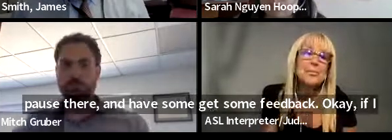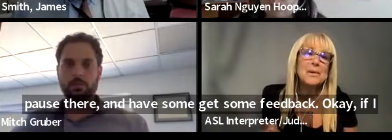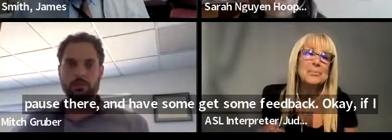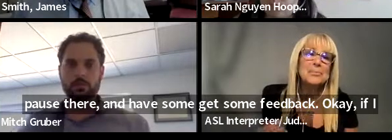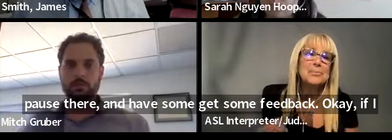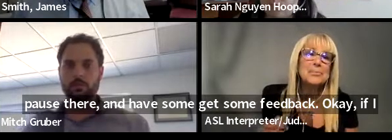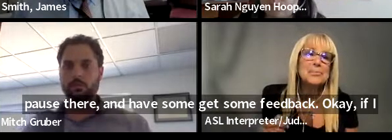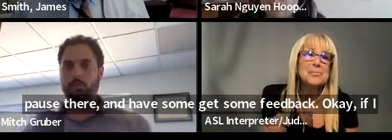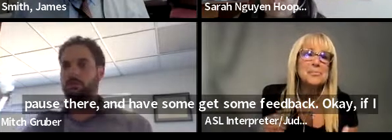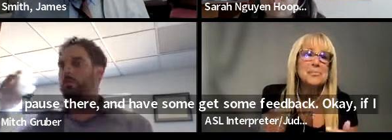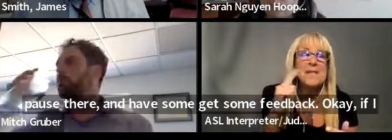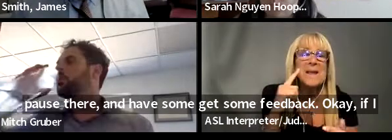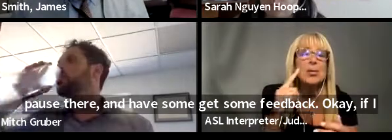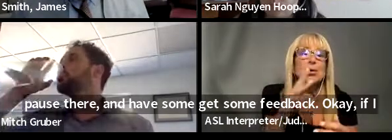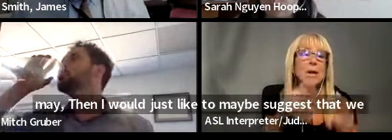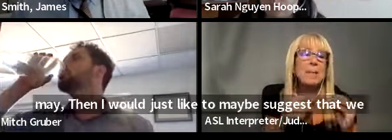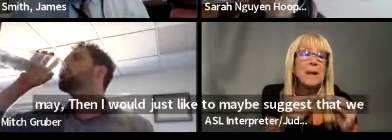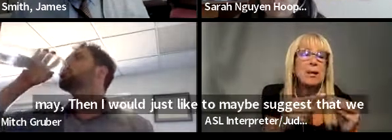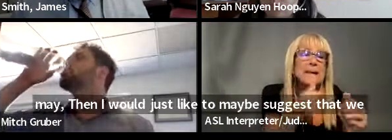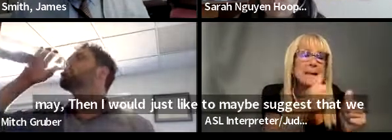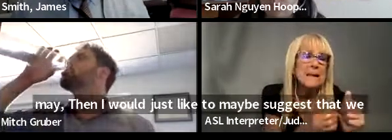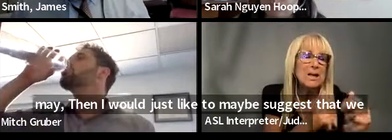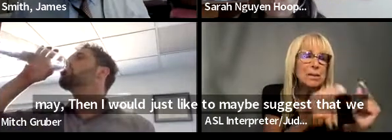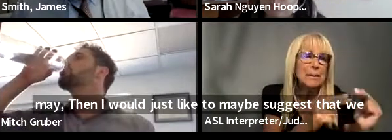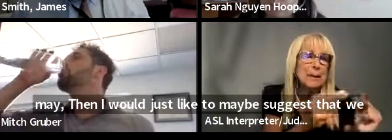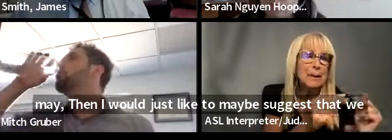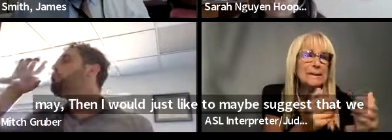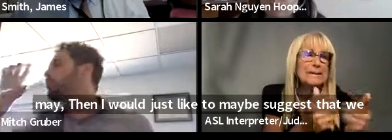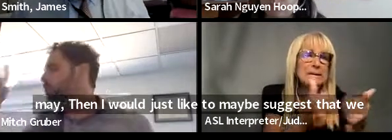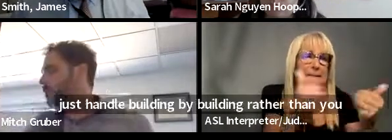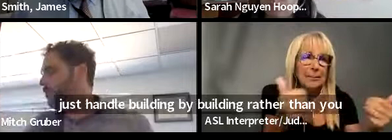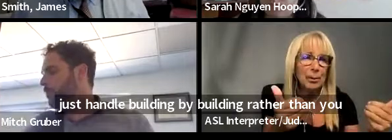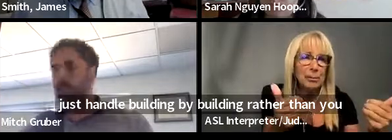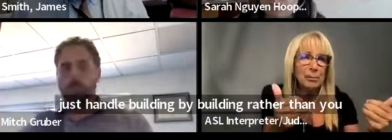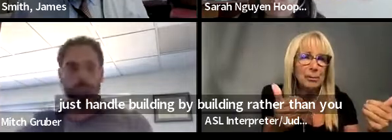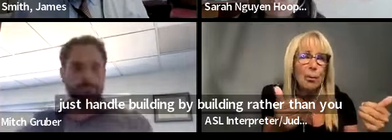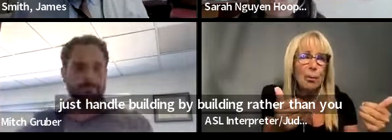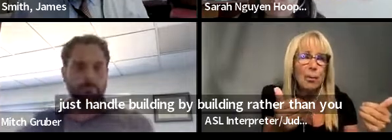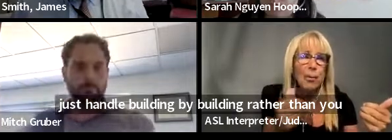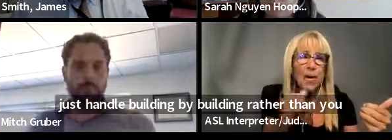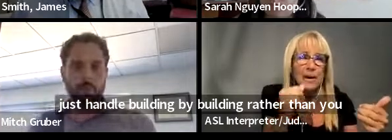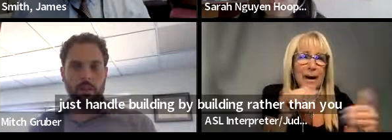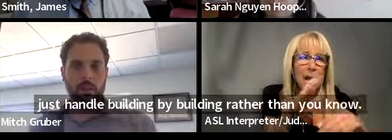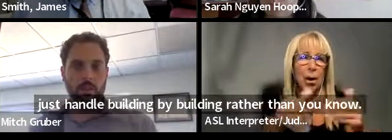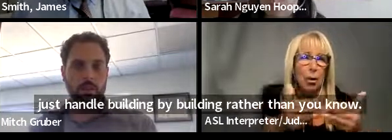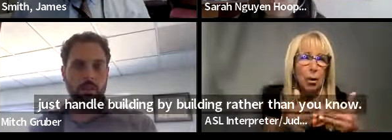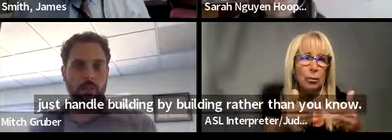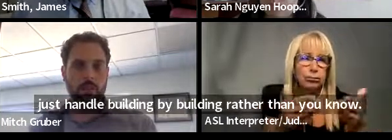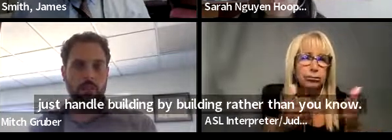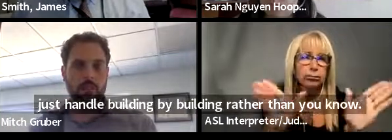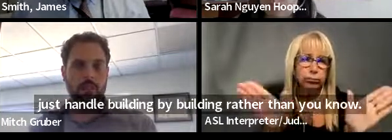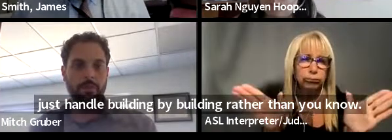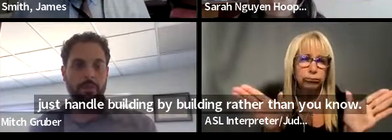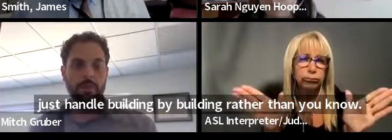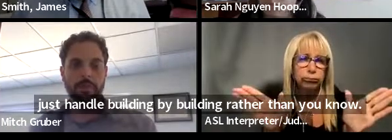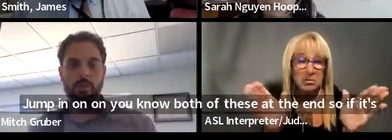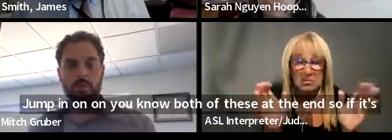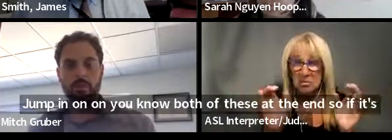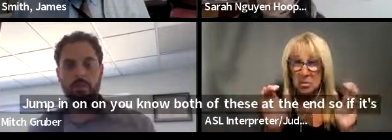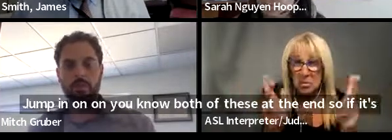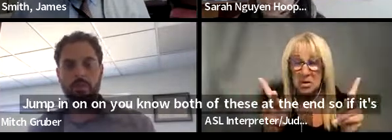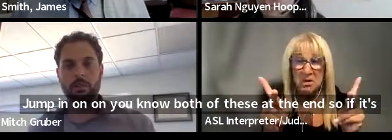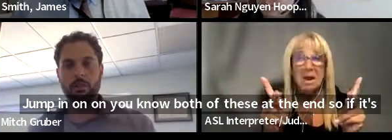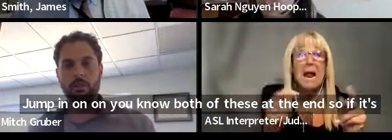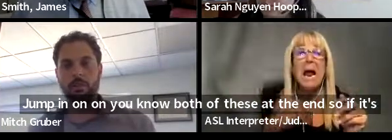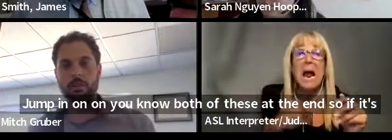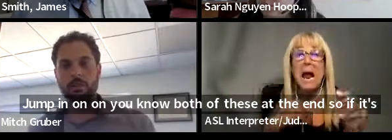handle building by building, rather than, jump in on, both of these at the end. So if it's okay, I can do the